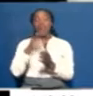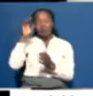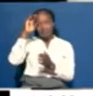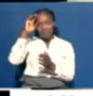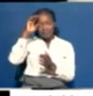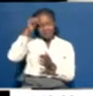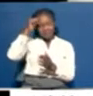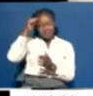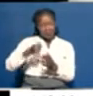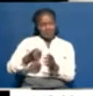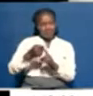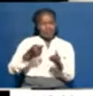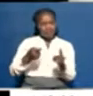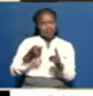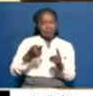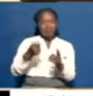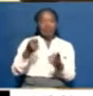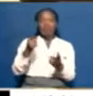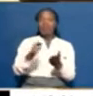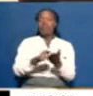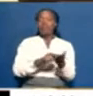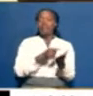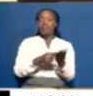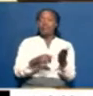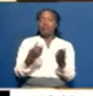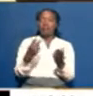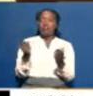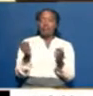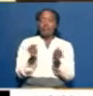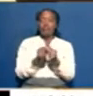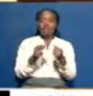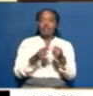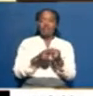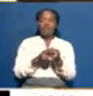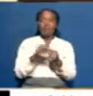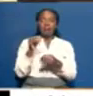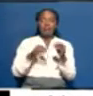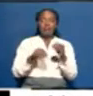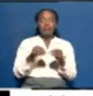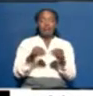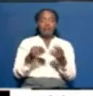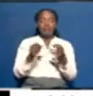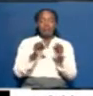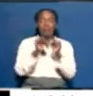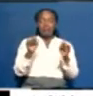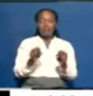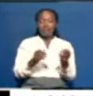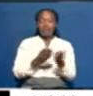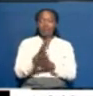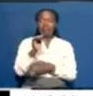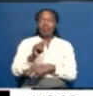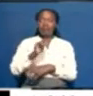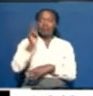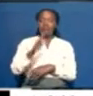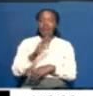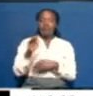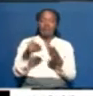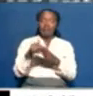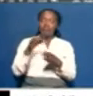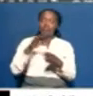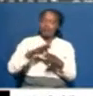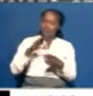the nullification of the 2017 general elections to fortify its system to ensure that every Kenyan vote is made